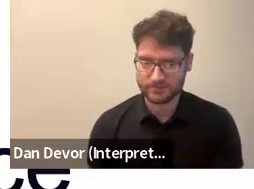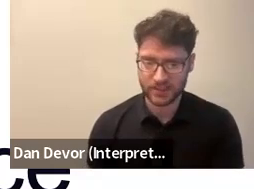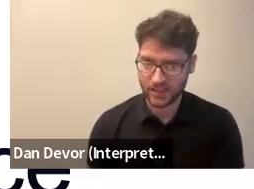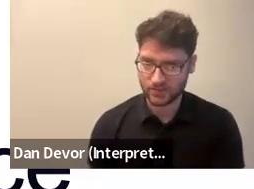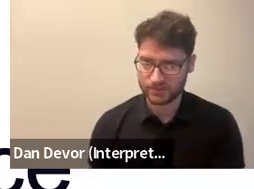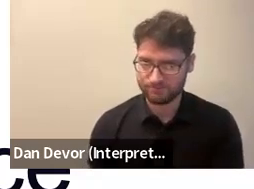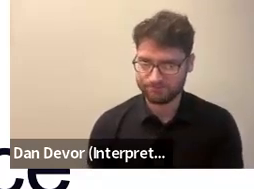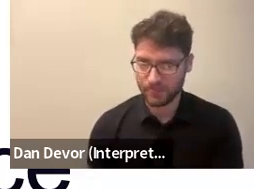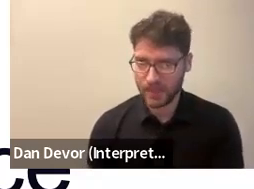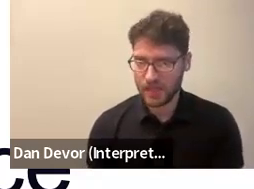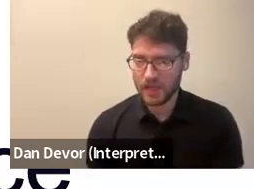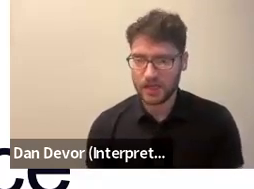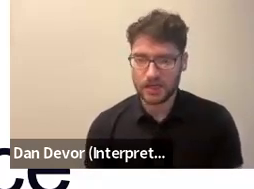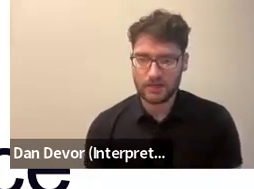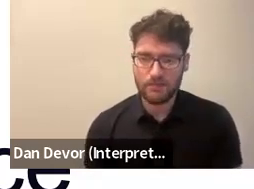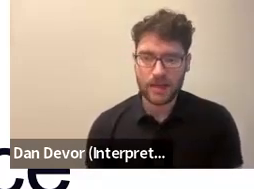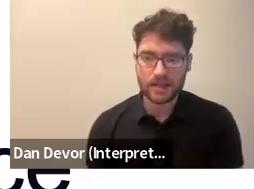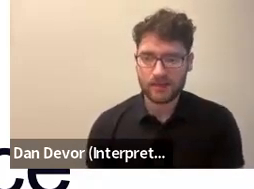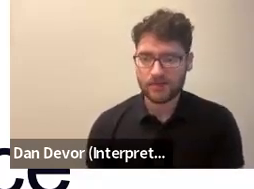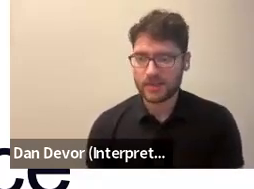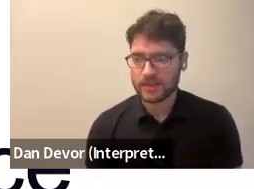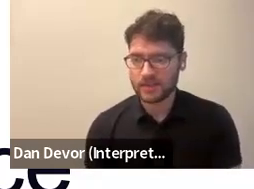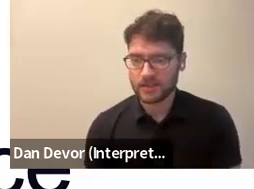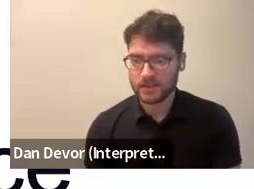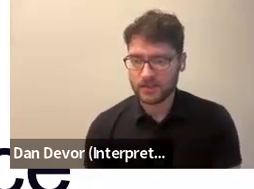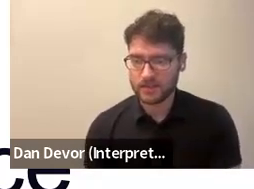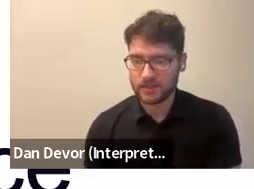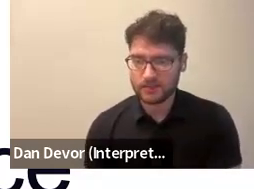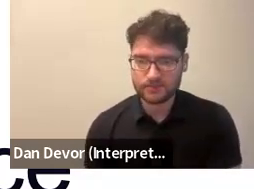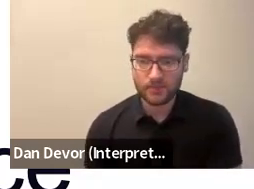not knowing sign language. Many of the